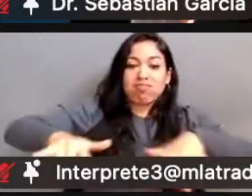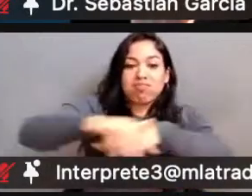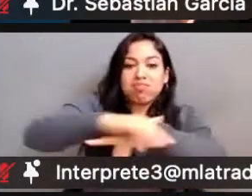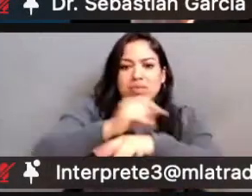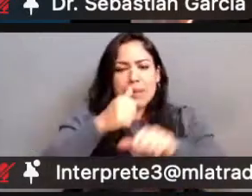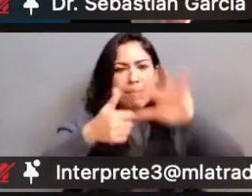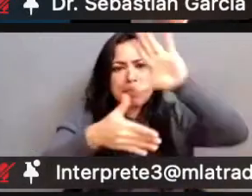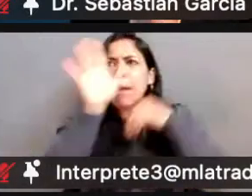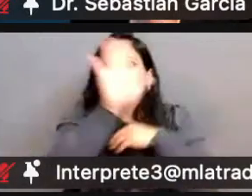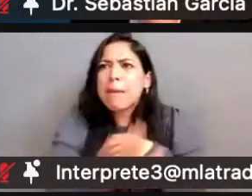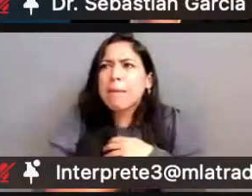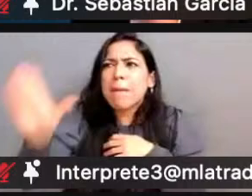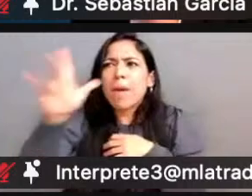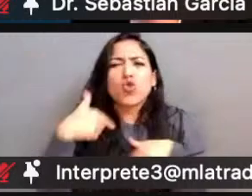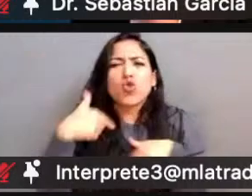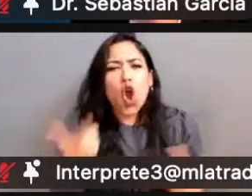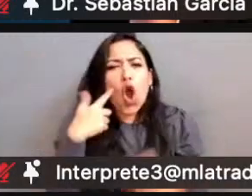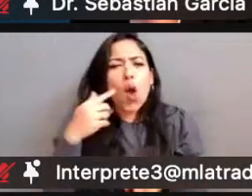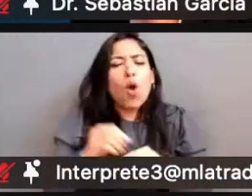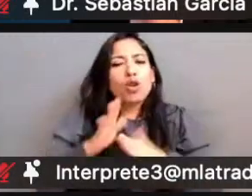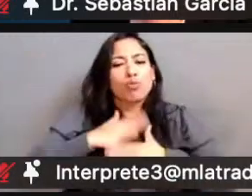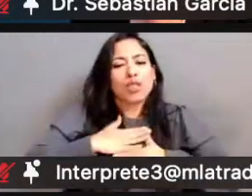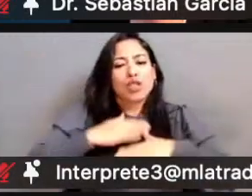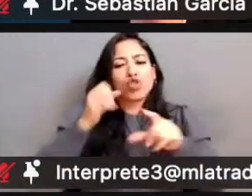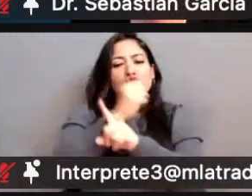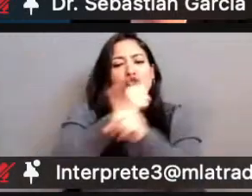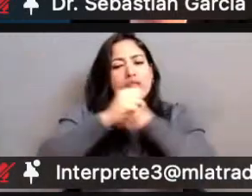inequalities from the regional